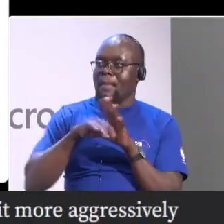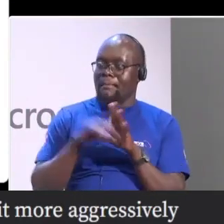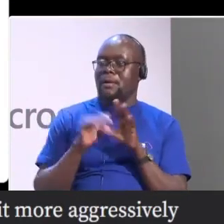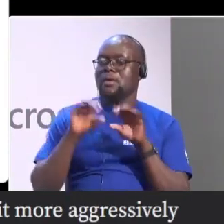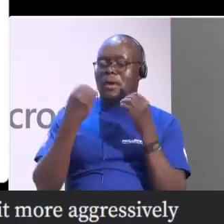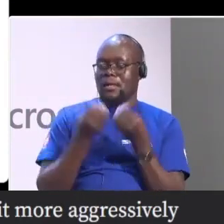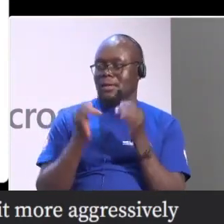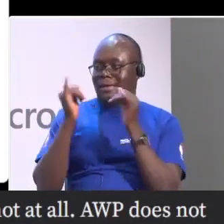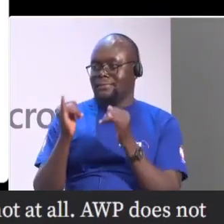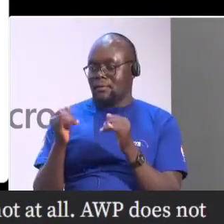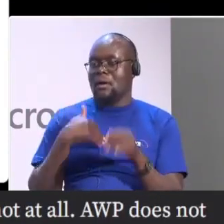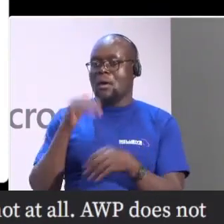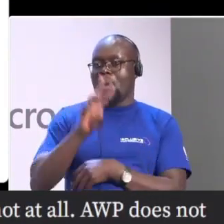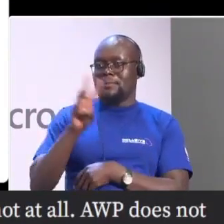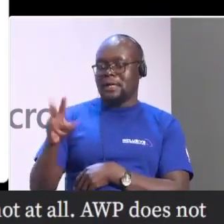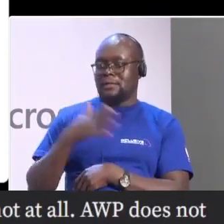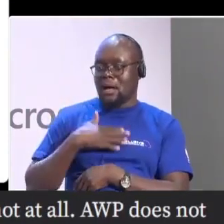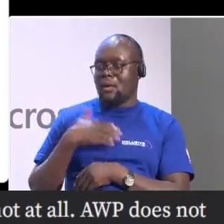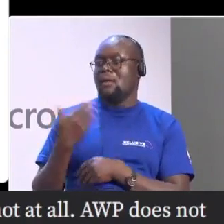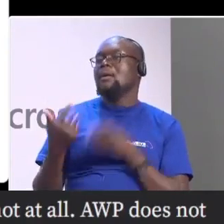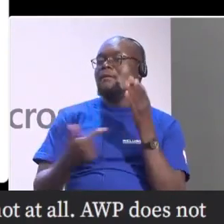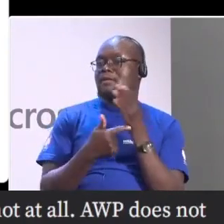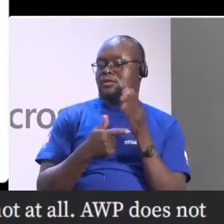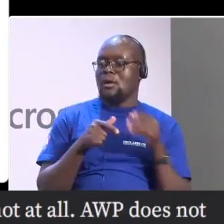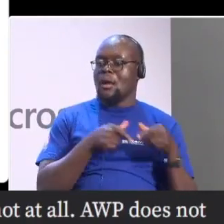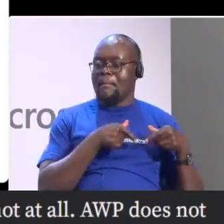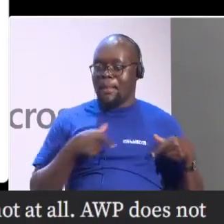organizations on our website. We have a digital badge,